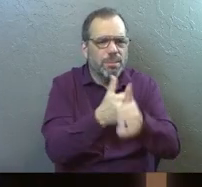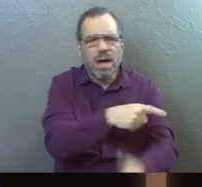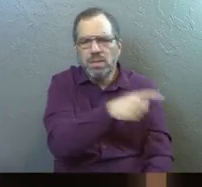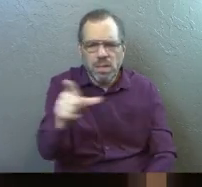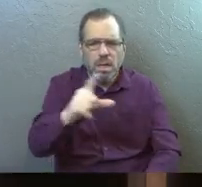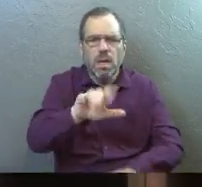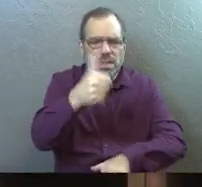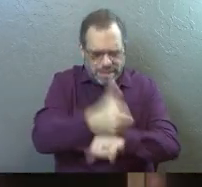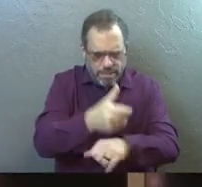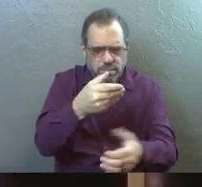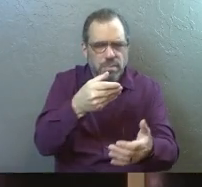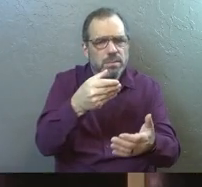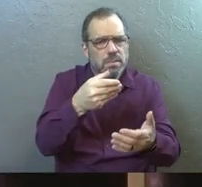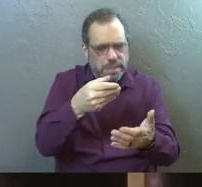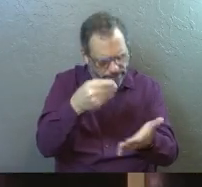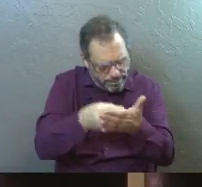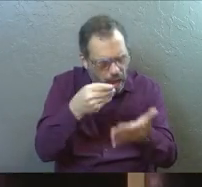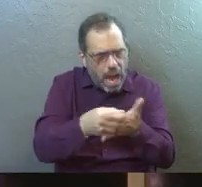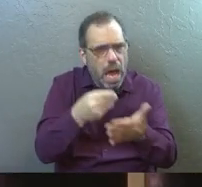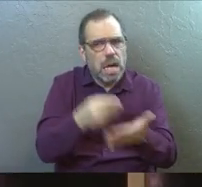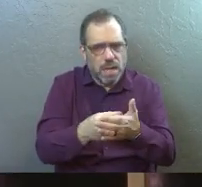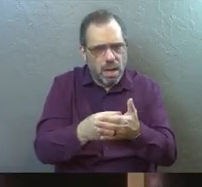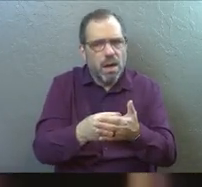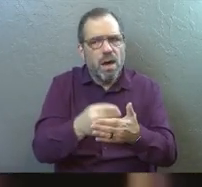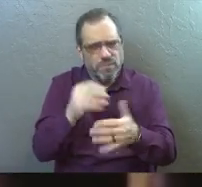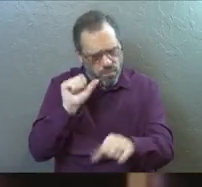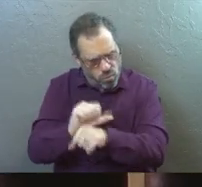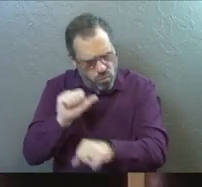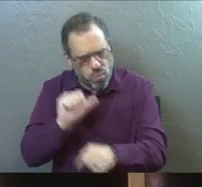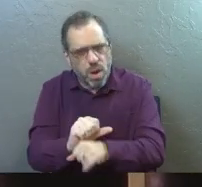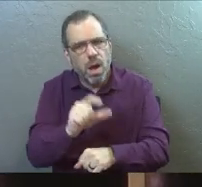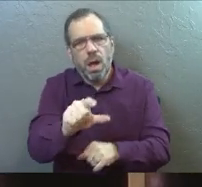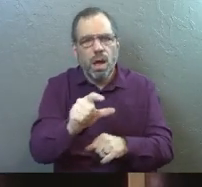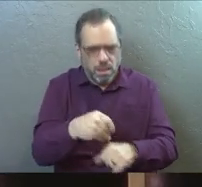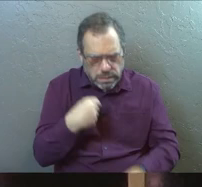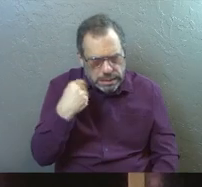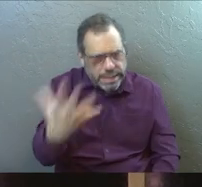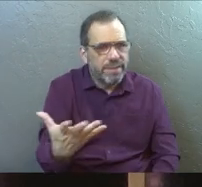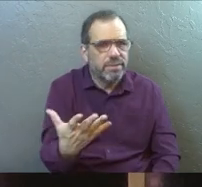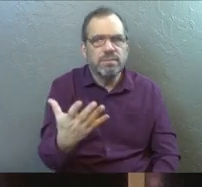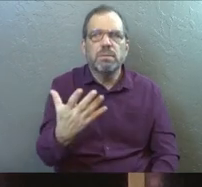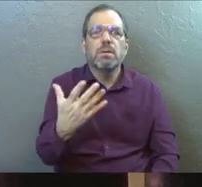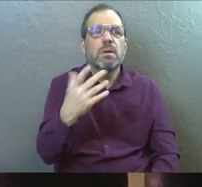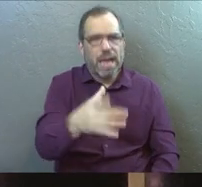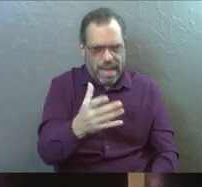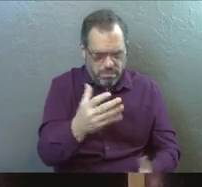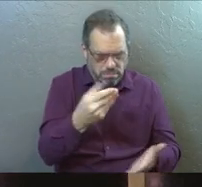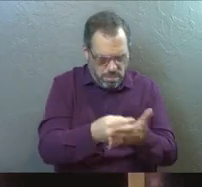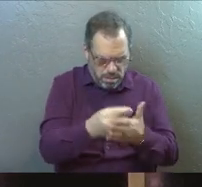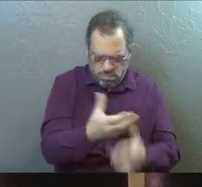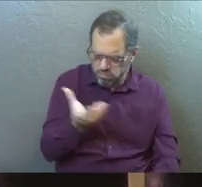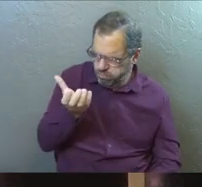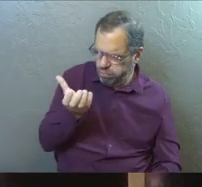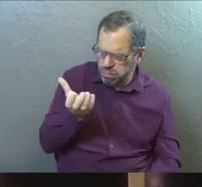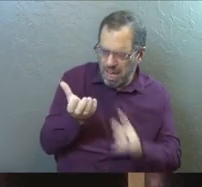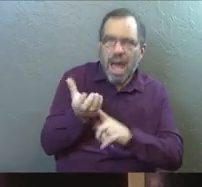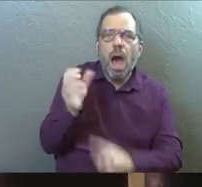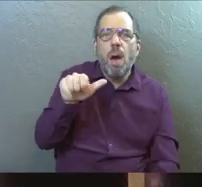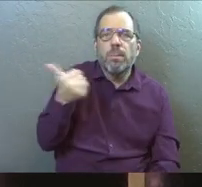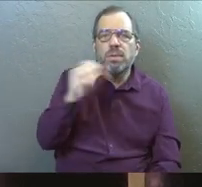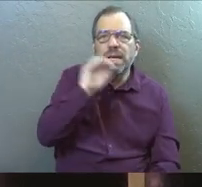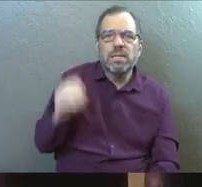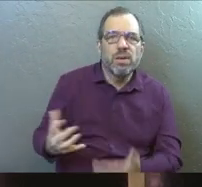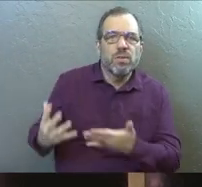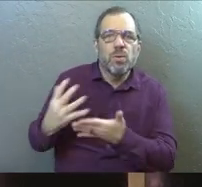you guys to set aside some kingdom resources for some kingdom work. You need to give, and you need to set aside a portion. That's a percentage